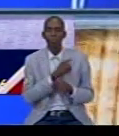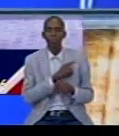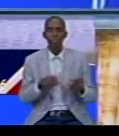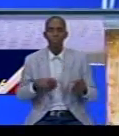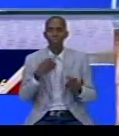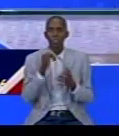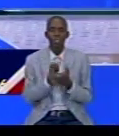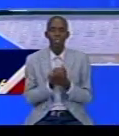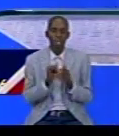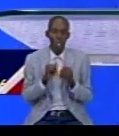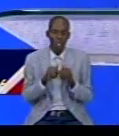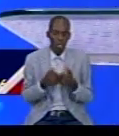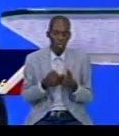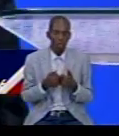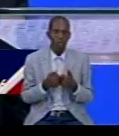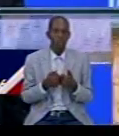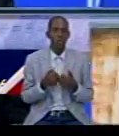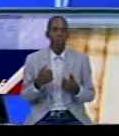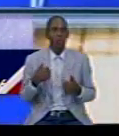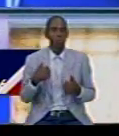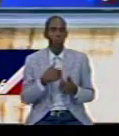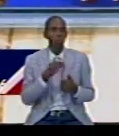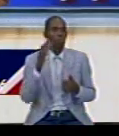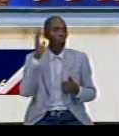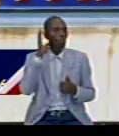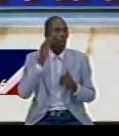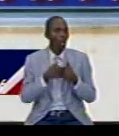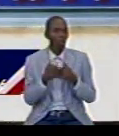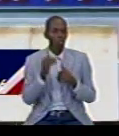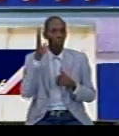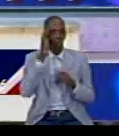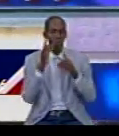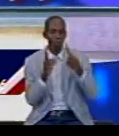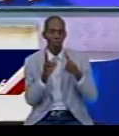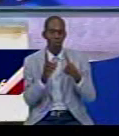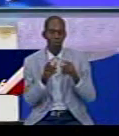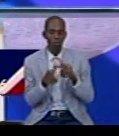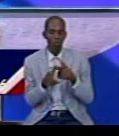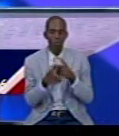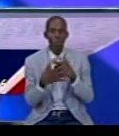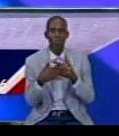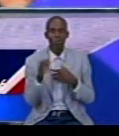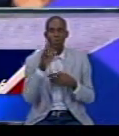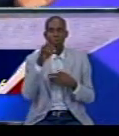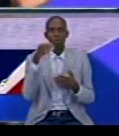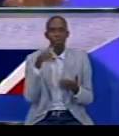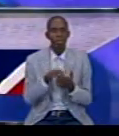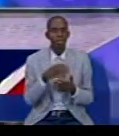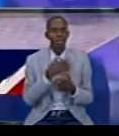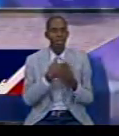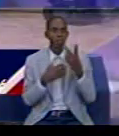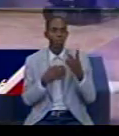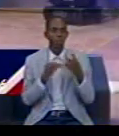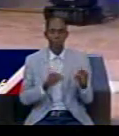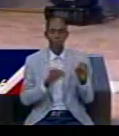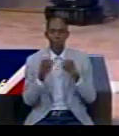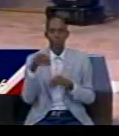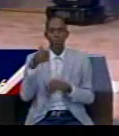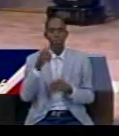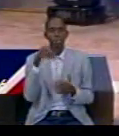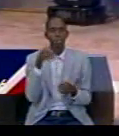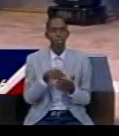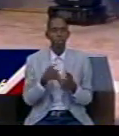how would one chase 1,000 and two put 10,000 to